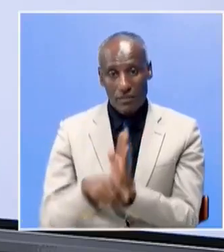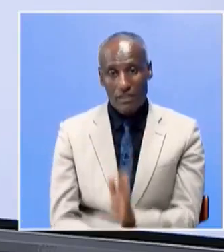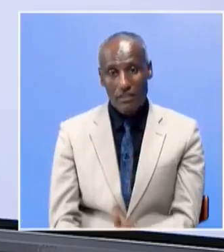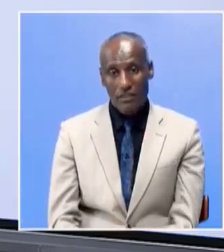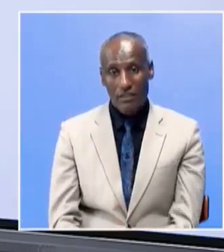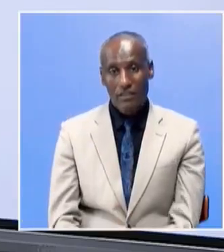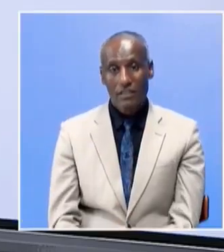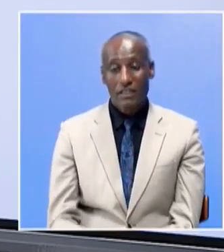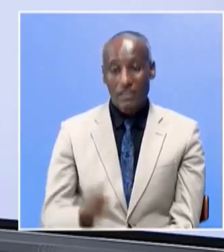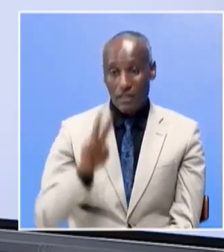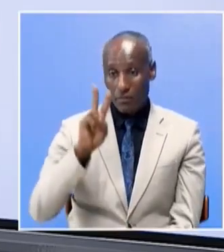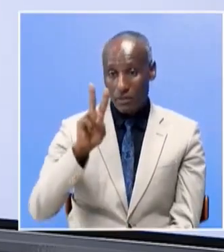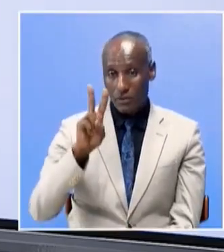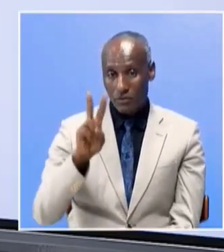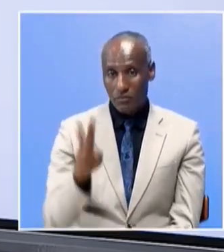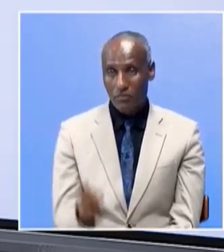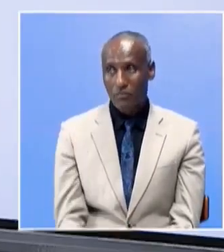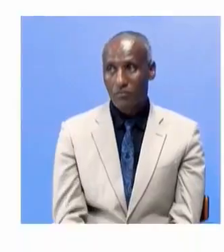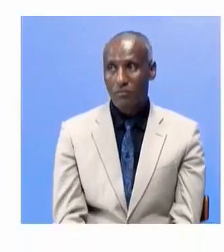example.